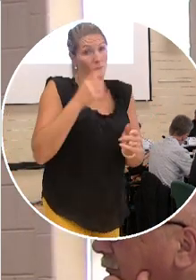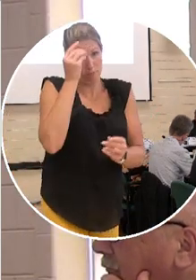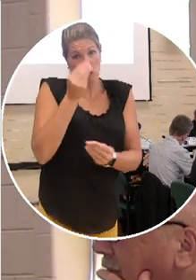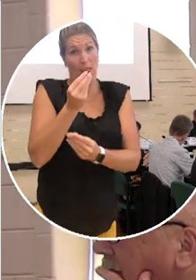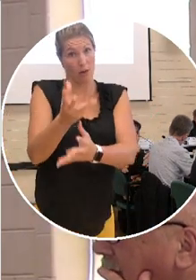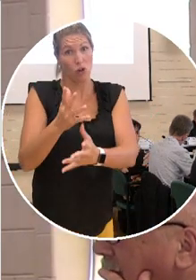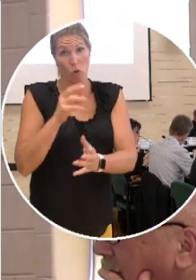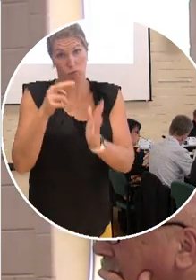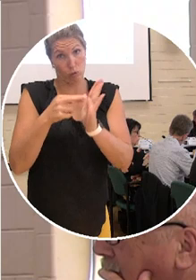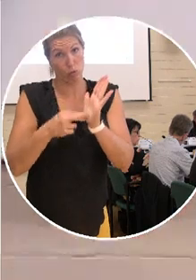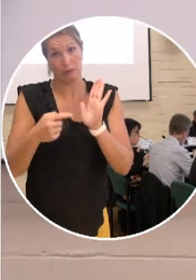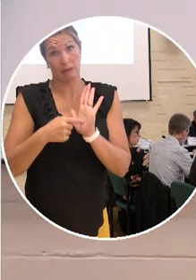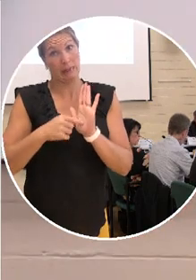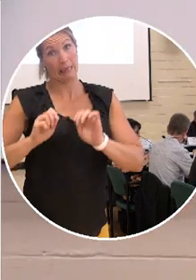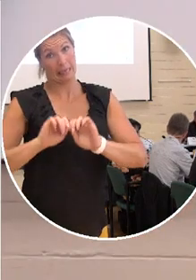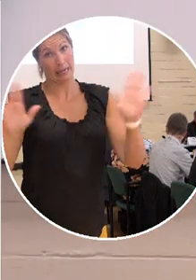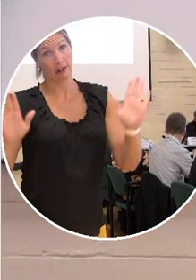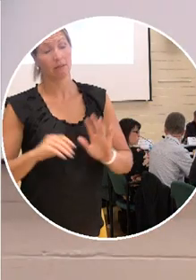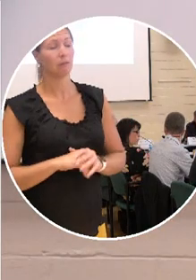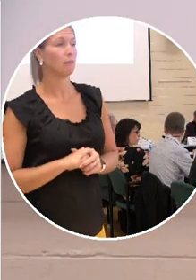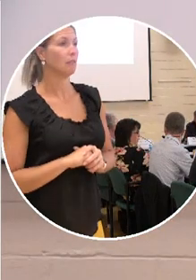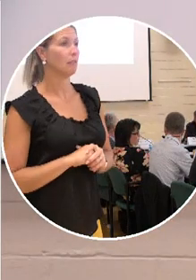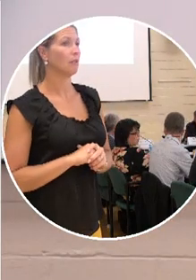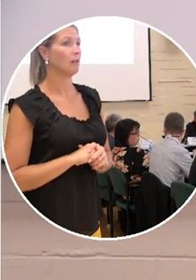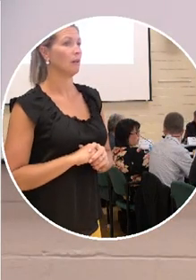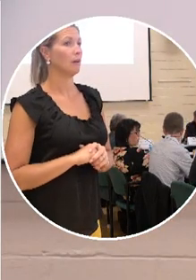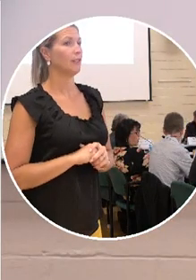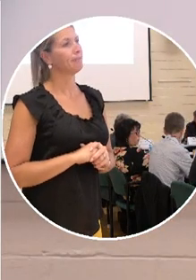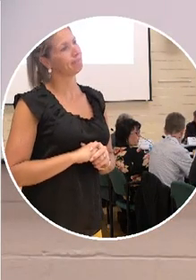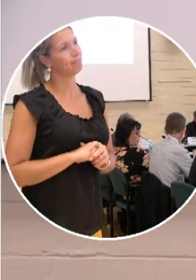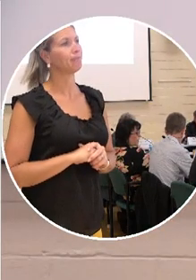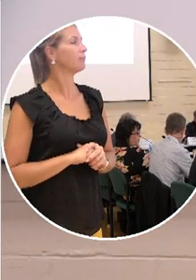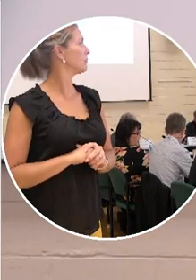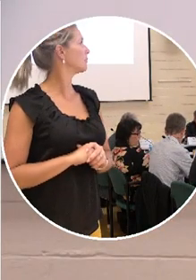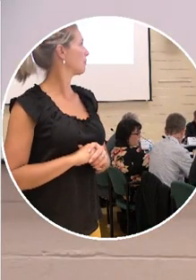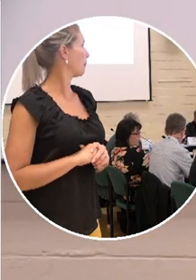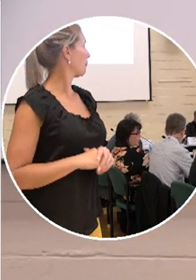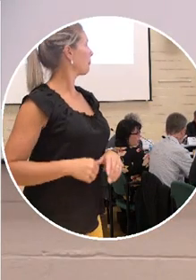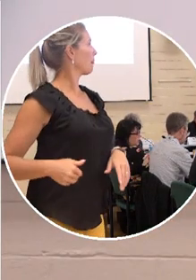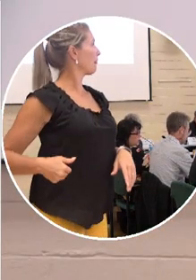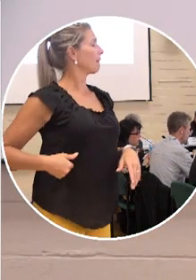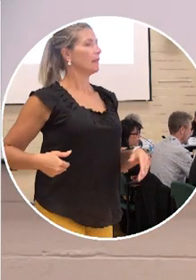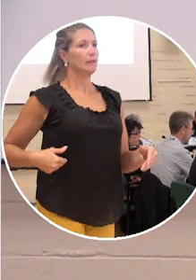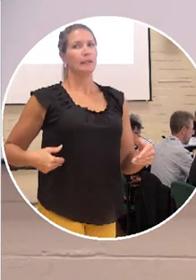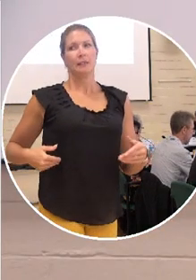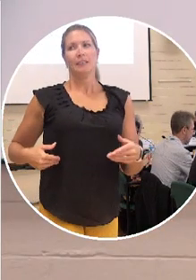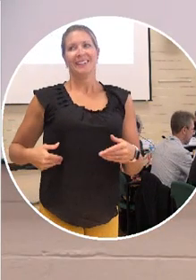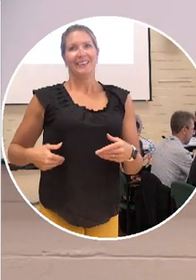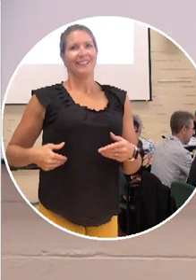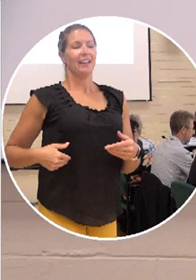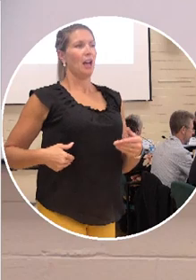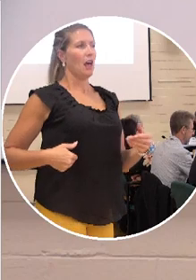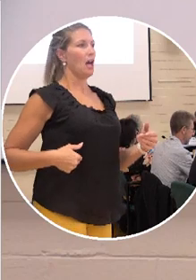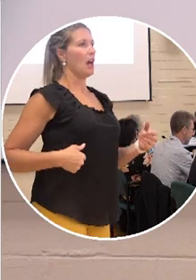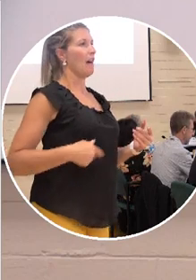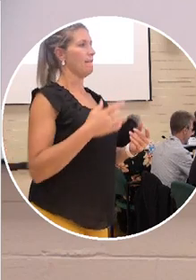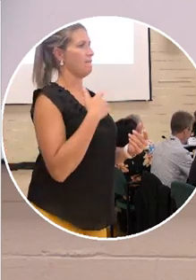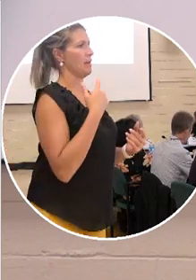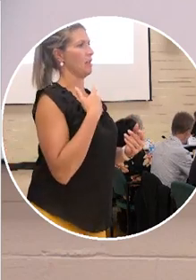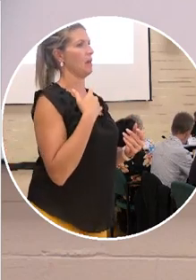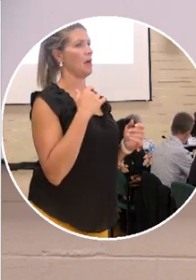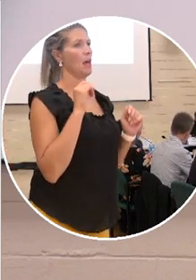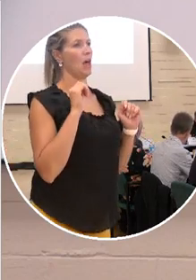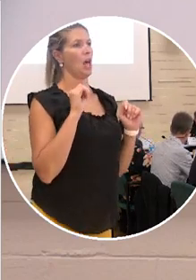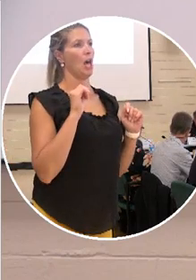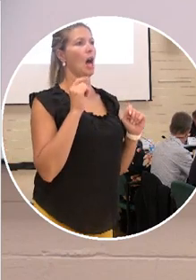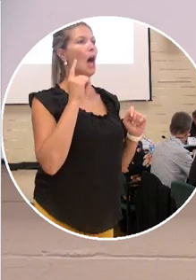Okay, so what we will do is I get a sense around the table there is a consensus feeling that there could be a friendly